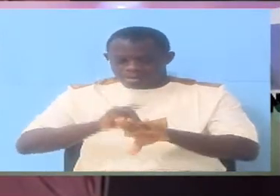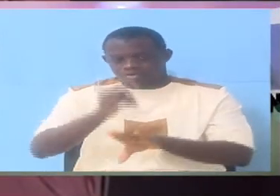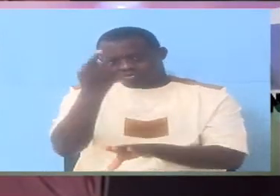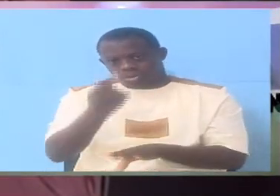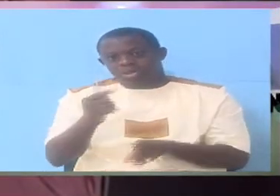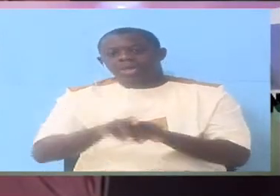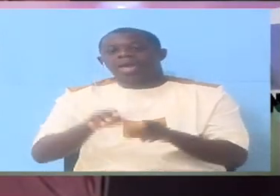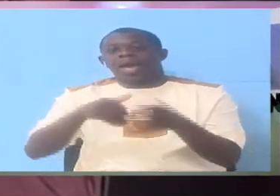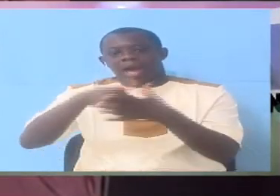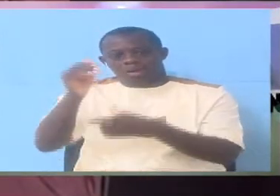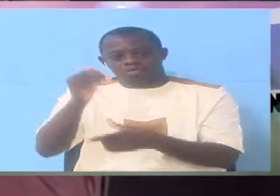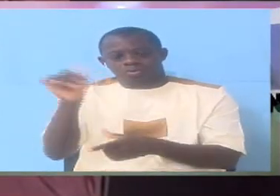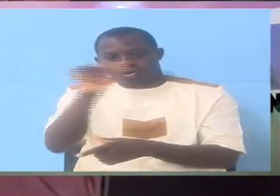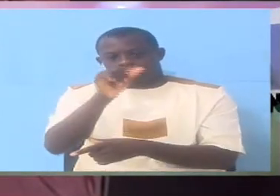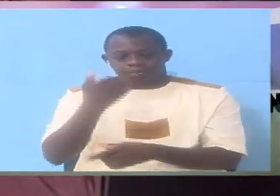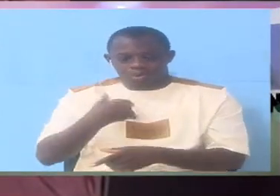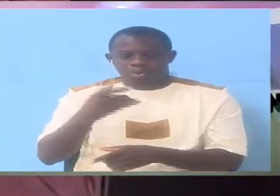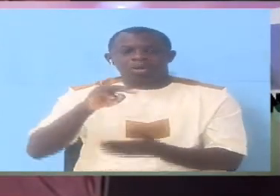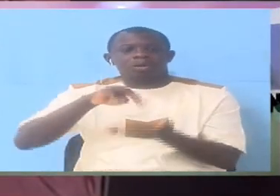was only one place where you